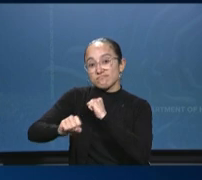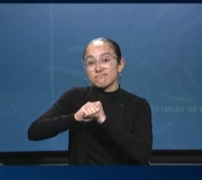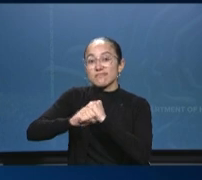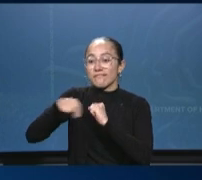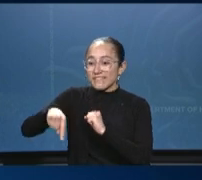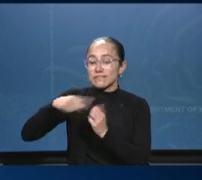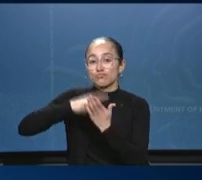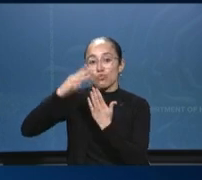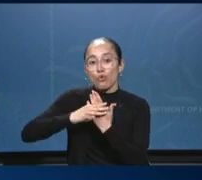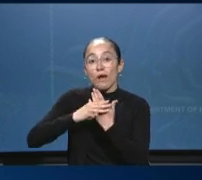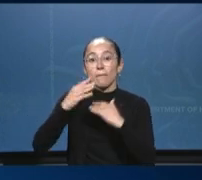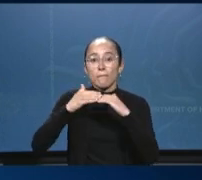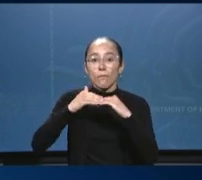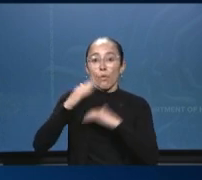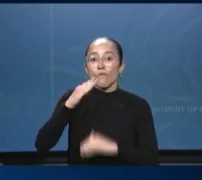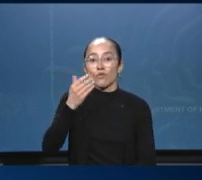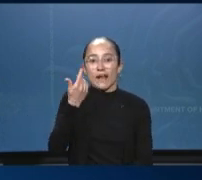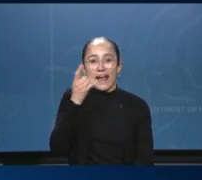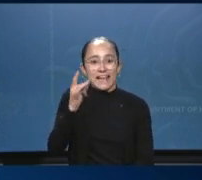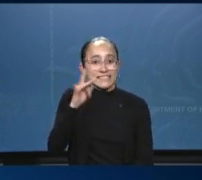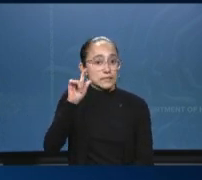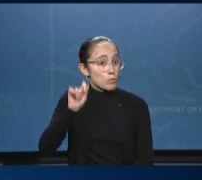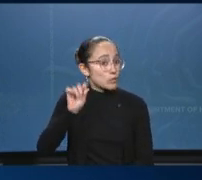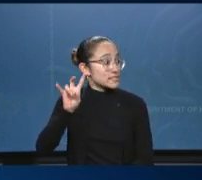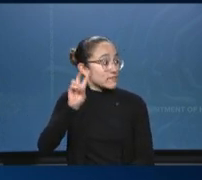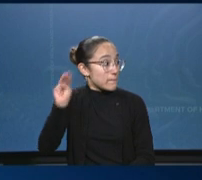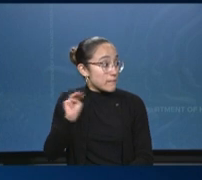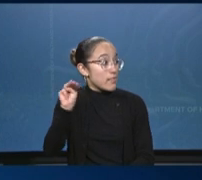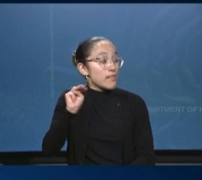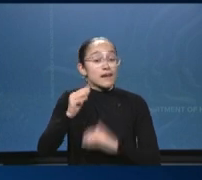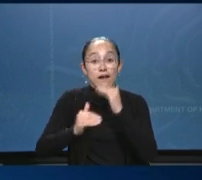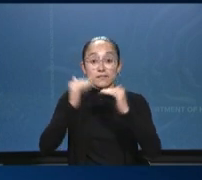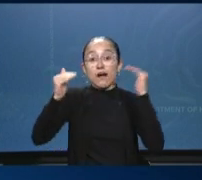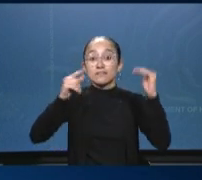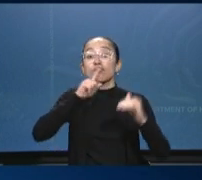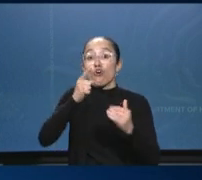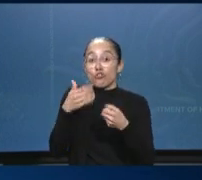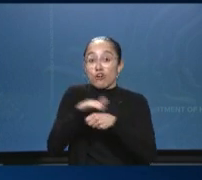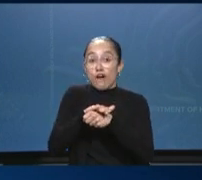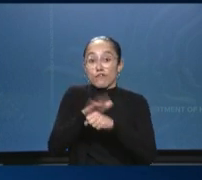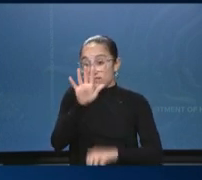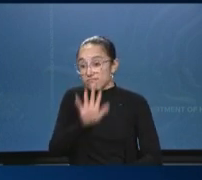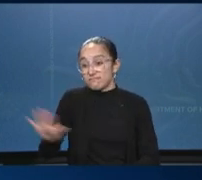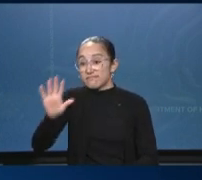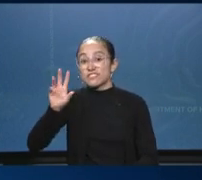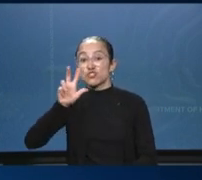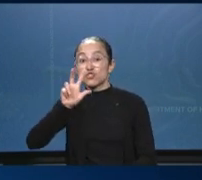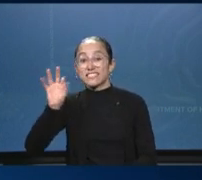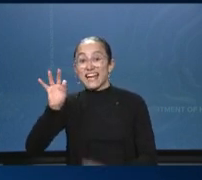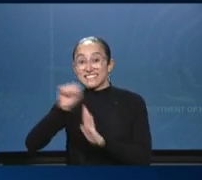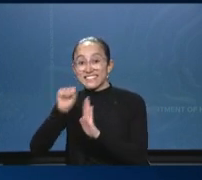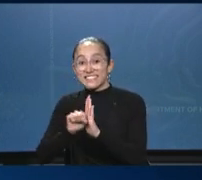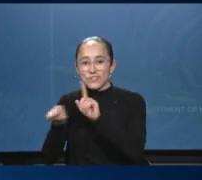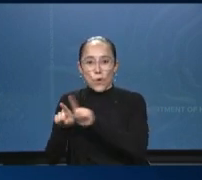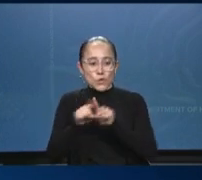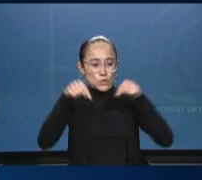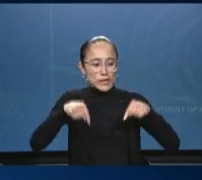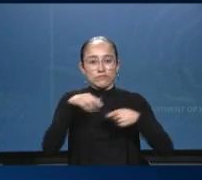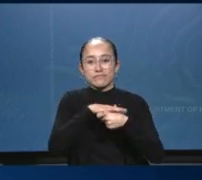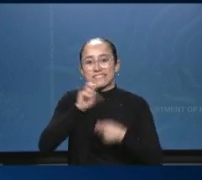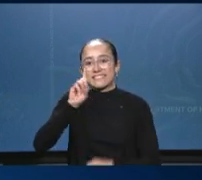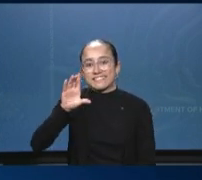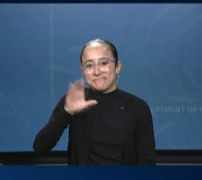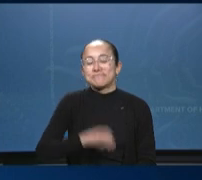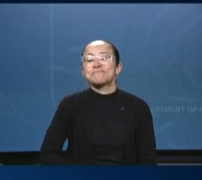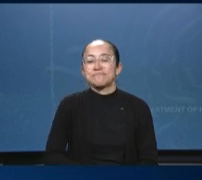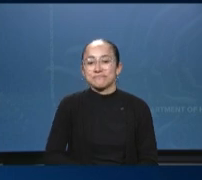18.7 million adults are now covered across 39 states and the District of Columbia. At CMS,